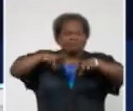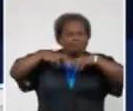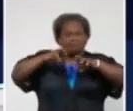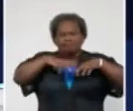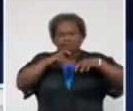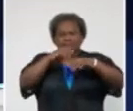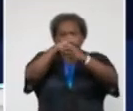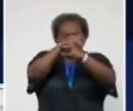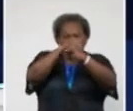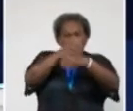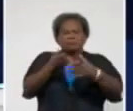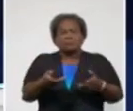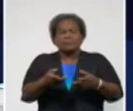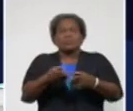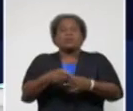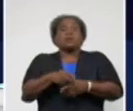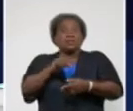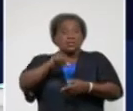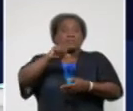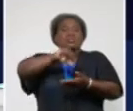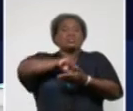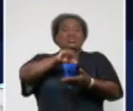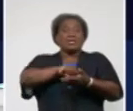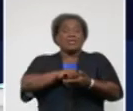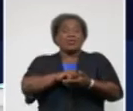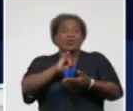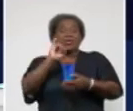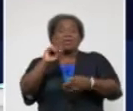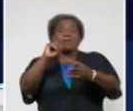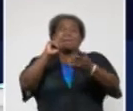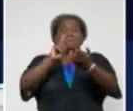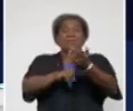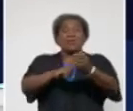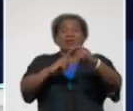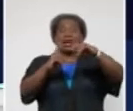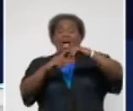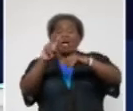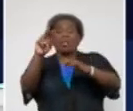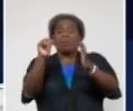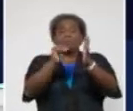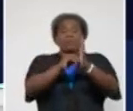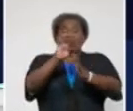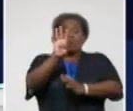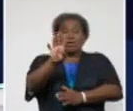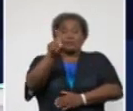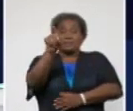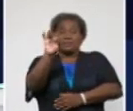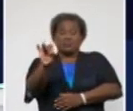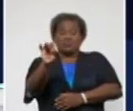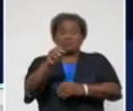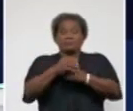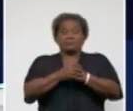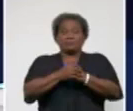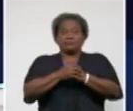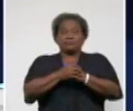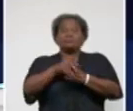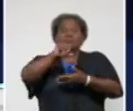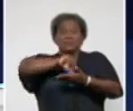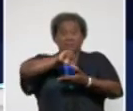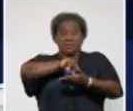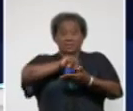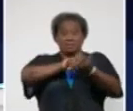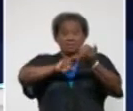2,417 of the samples were processed at the Pedro Curi Tropical Medicine Institute, 900 in